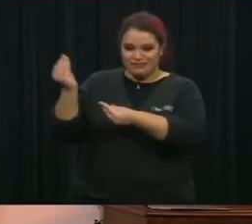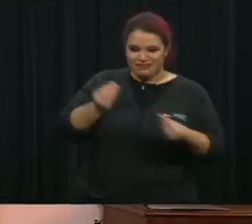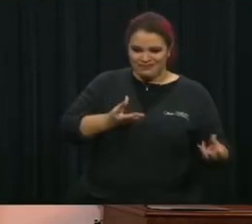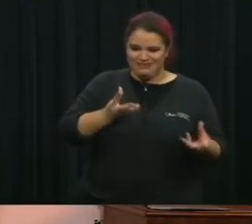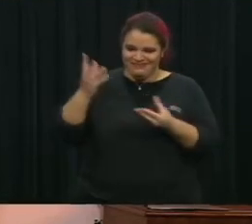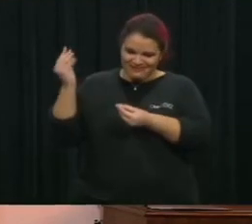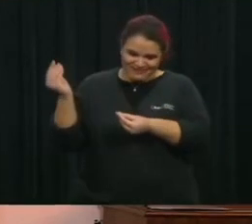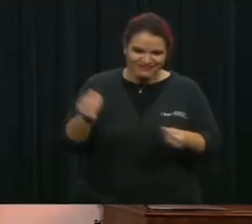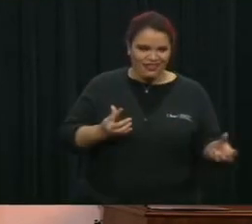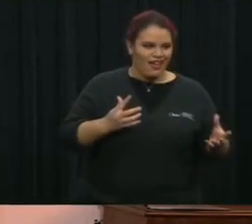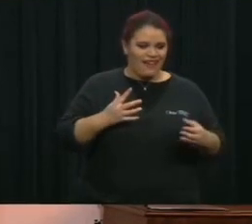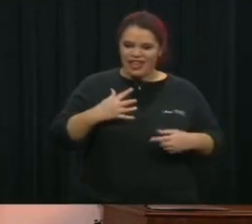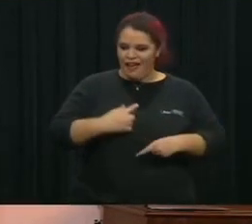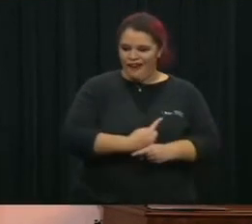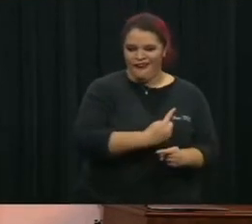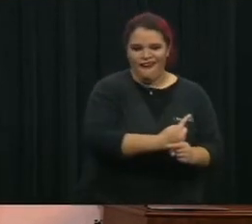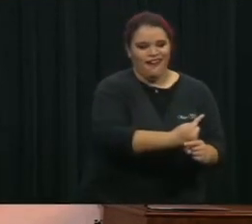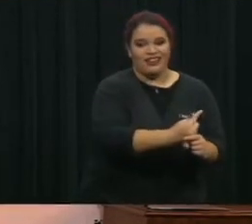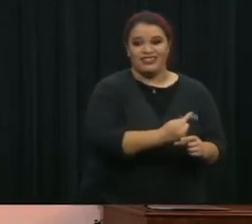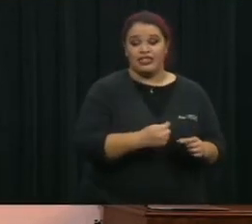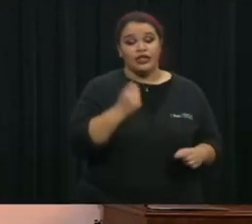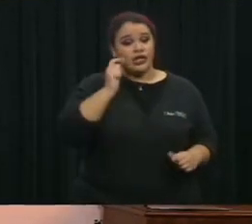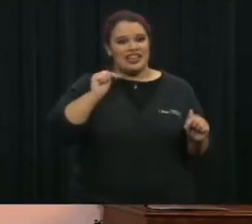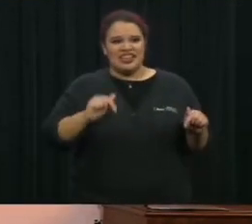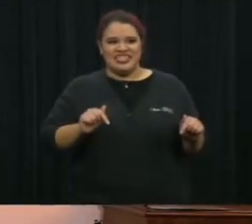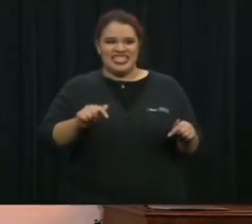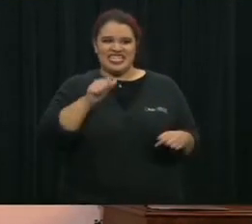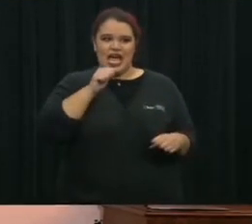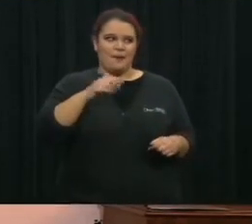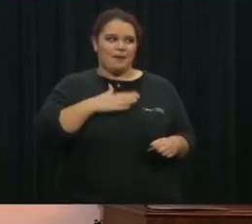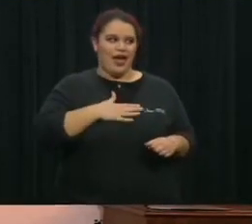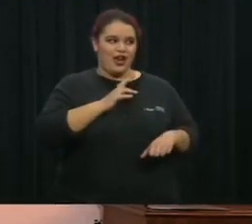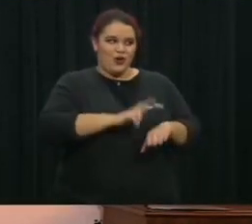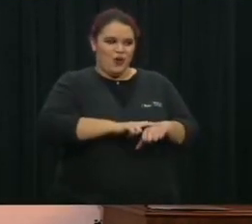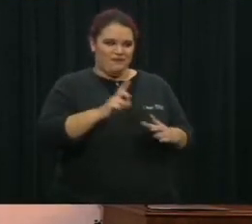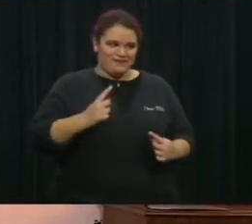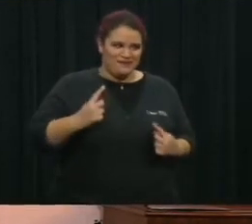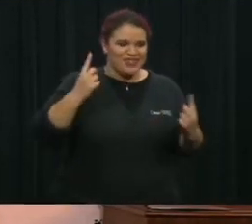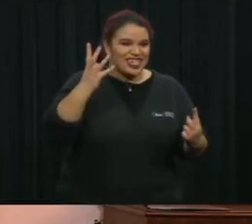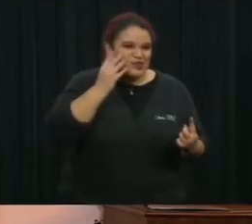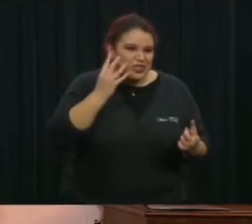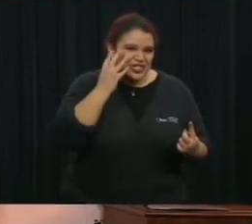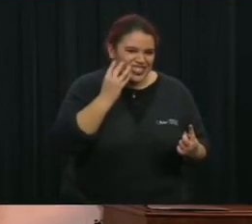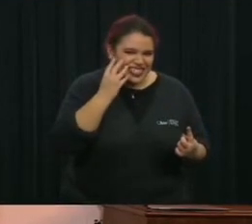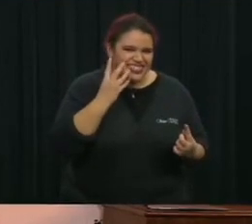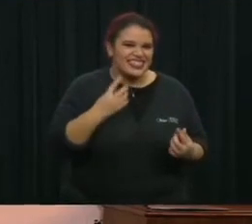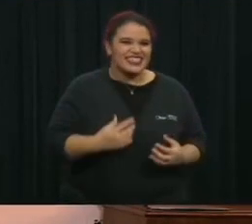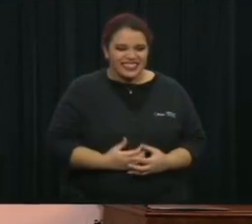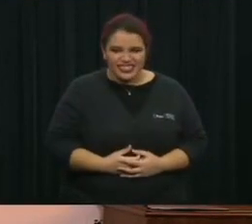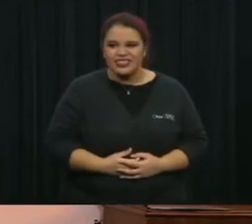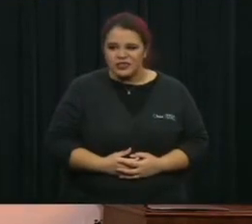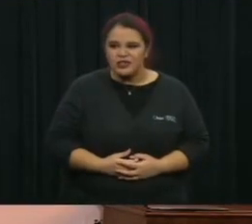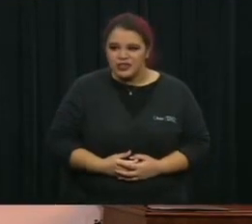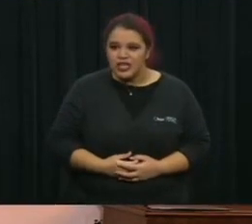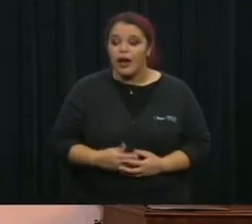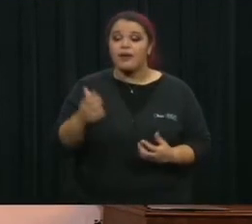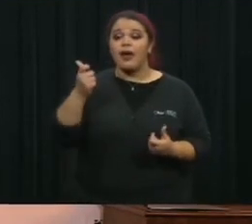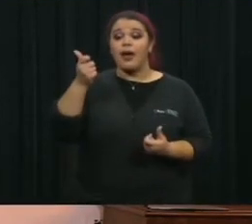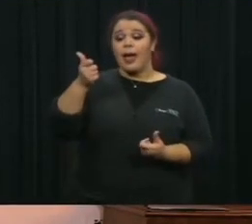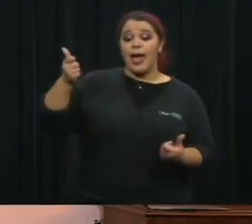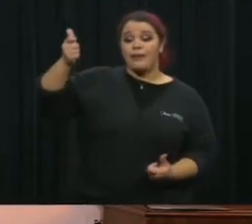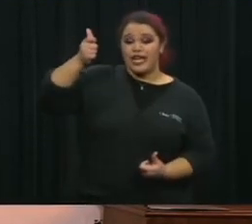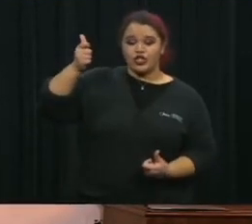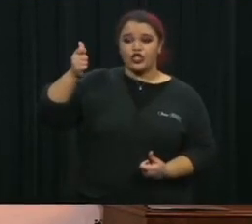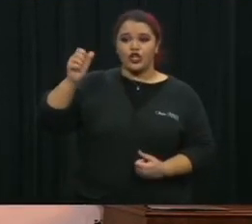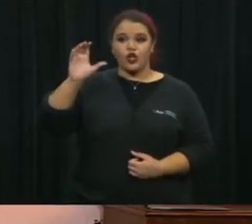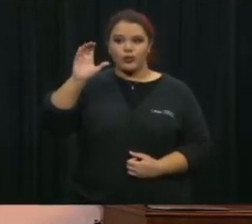health expertise. I've been talking to people who have done this for major corporations. I've been talking to some people who are wanting to